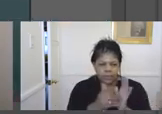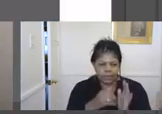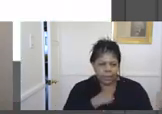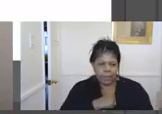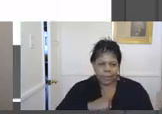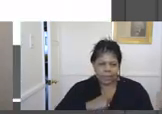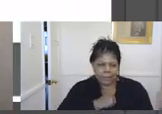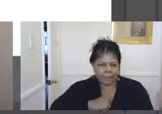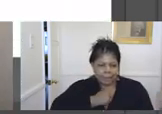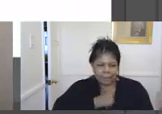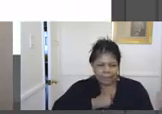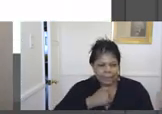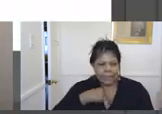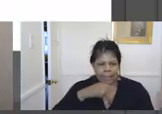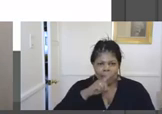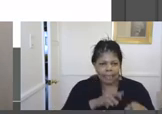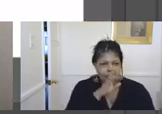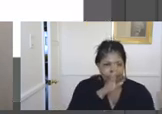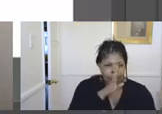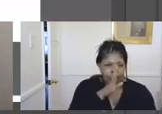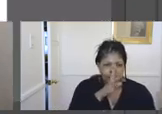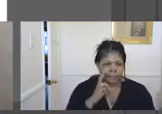can't talk and chew gum at the same time.